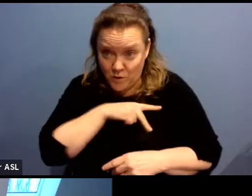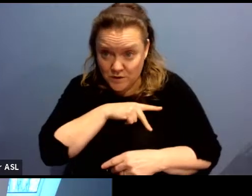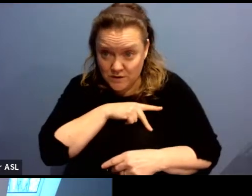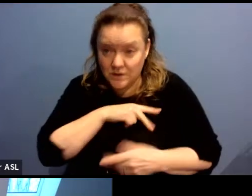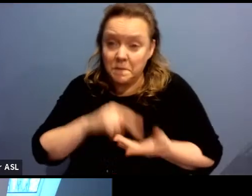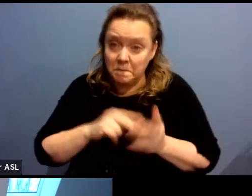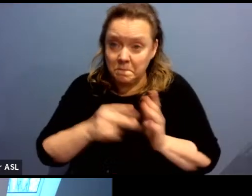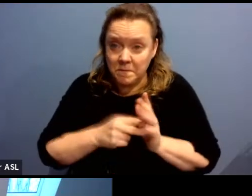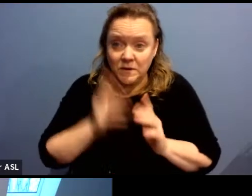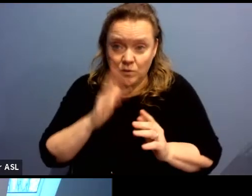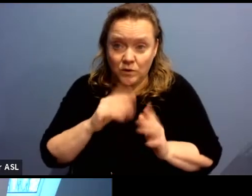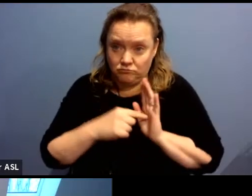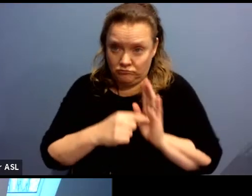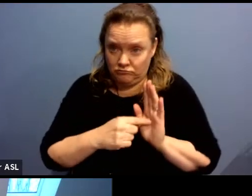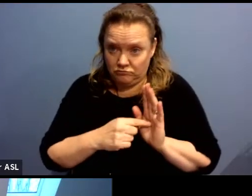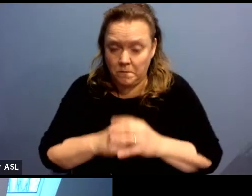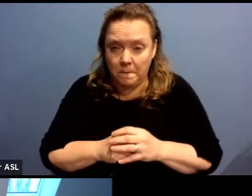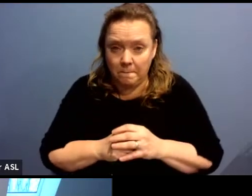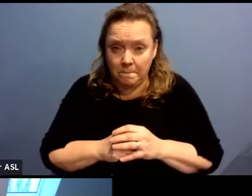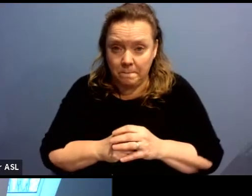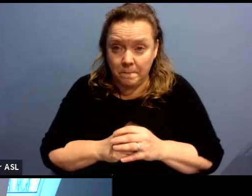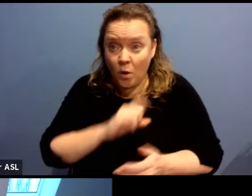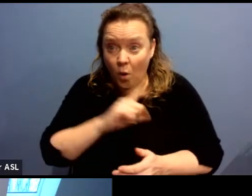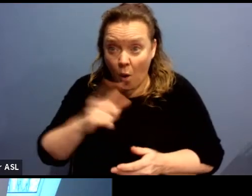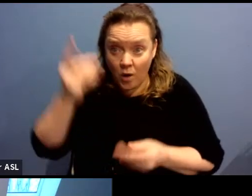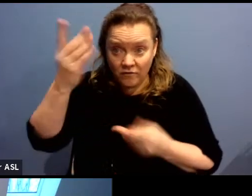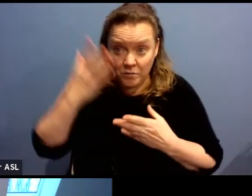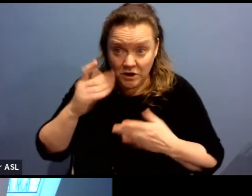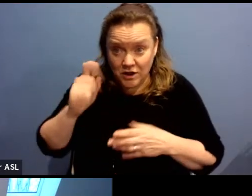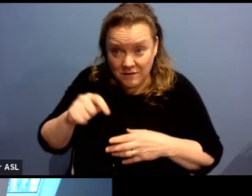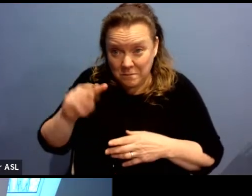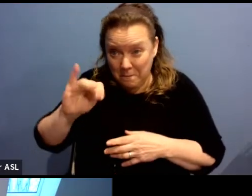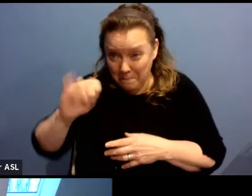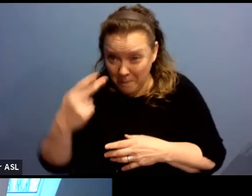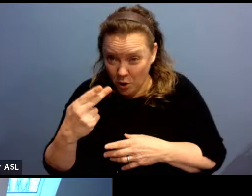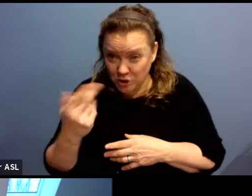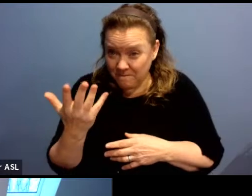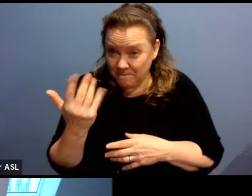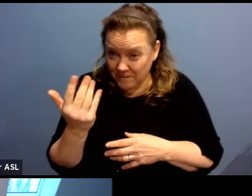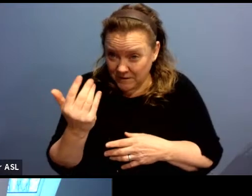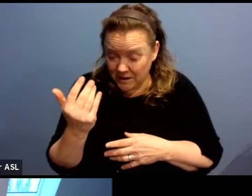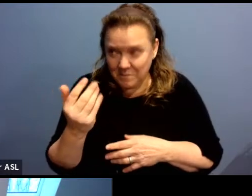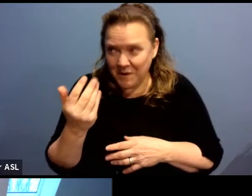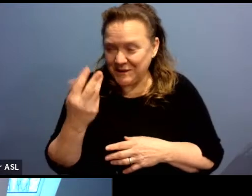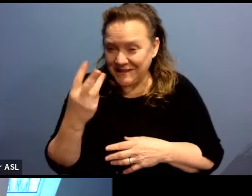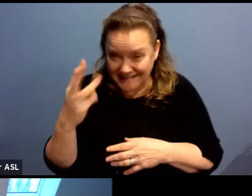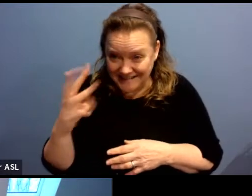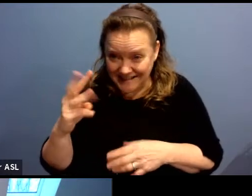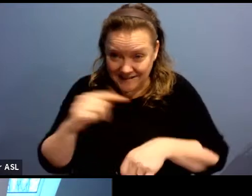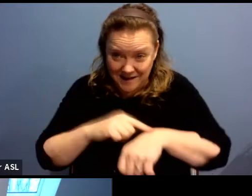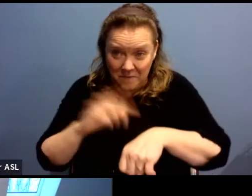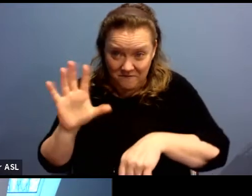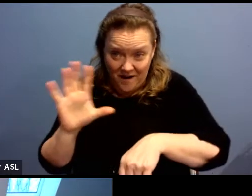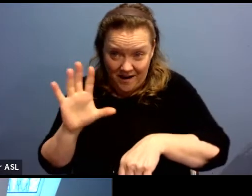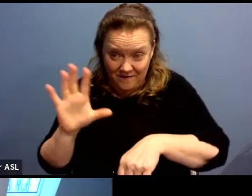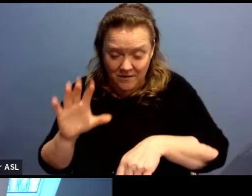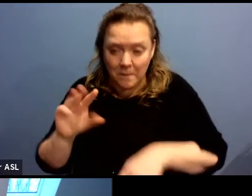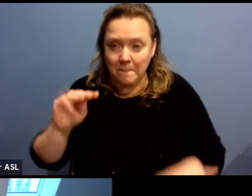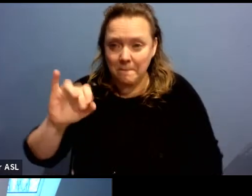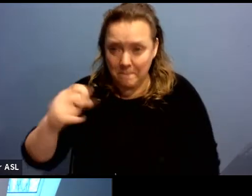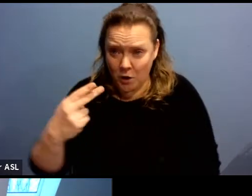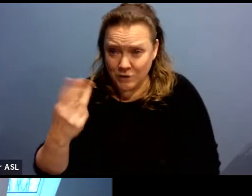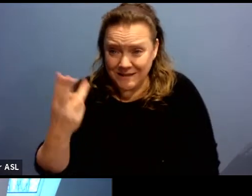on Tuesday, March 16th. Again, if you'd like to submit written testimony, it must be received by 5